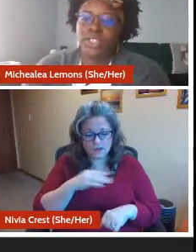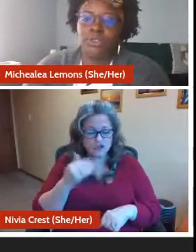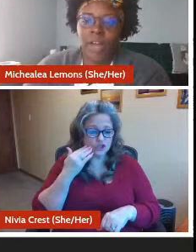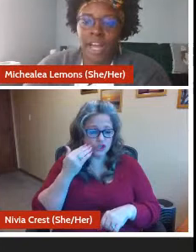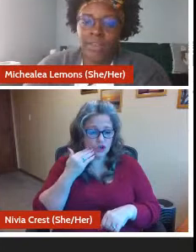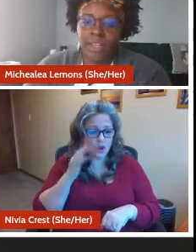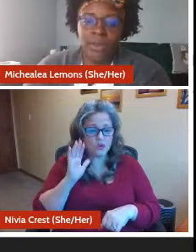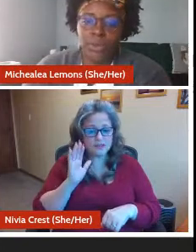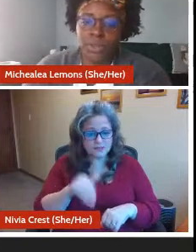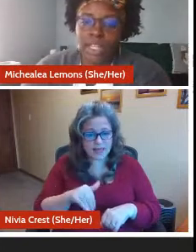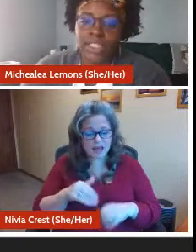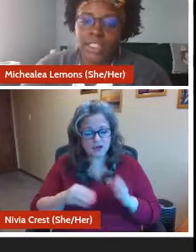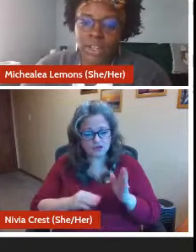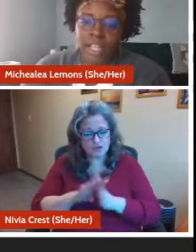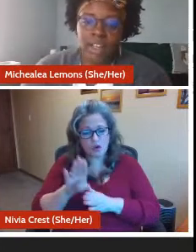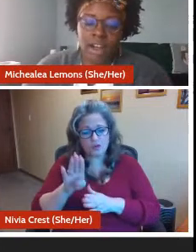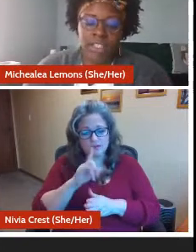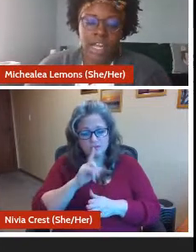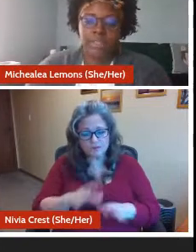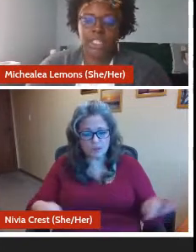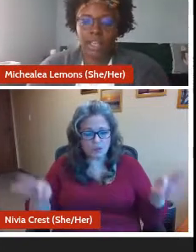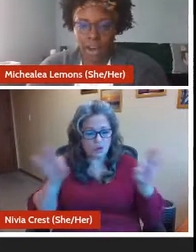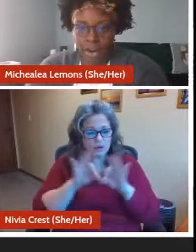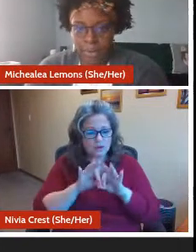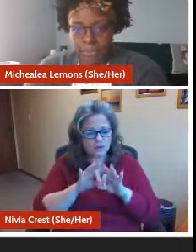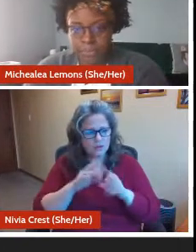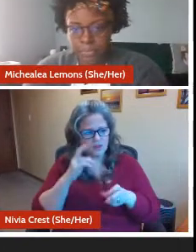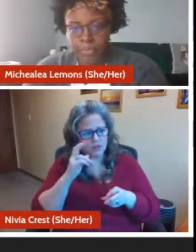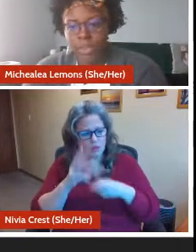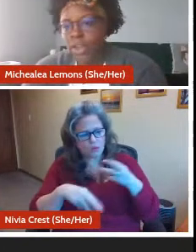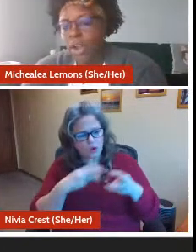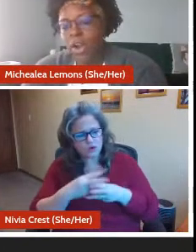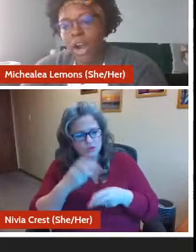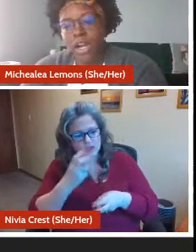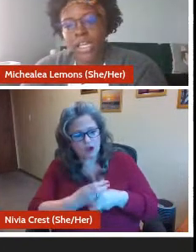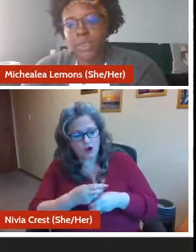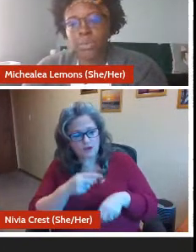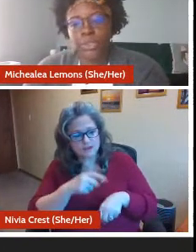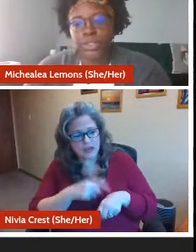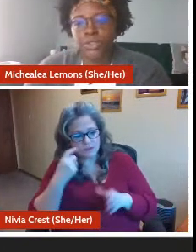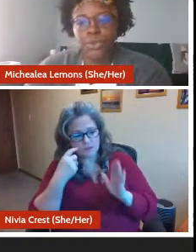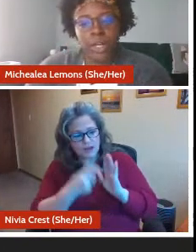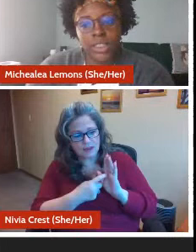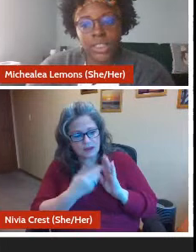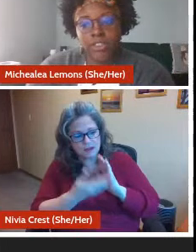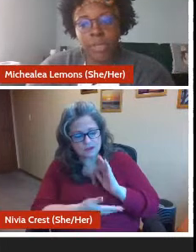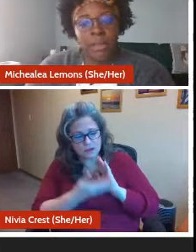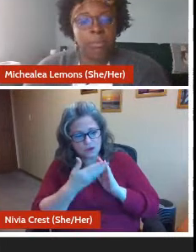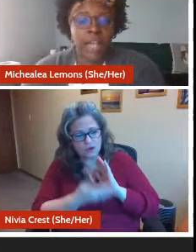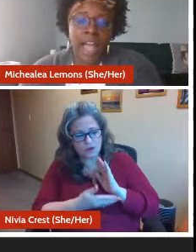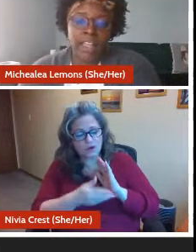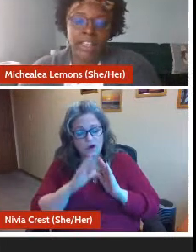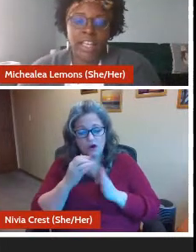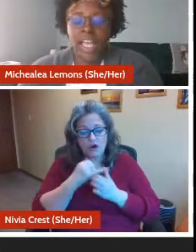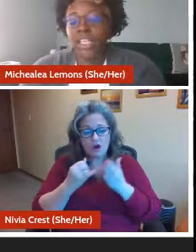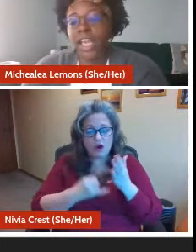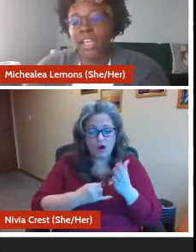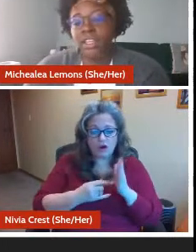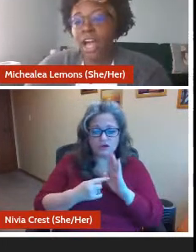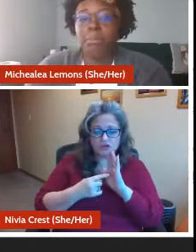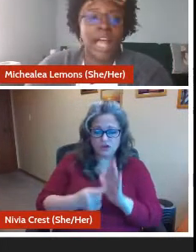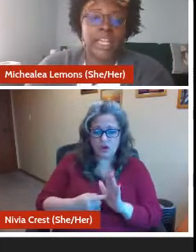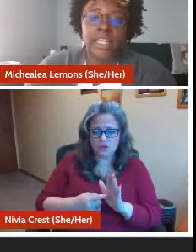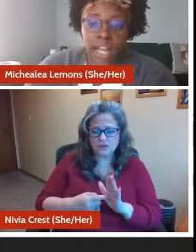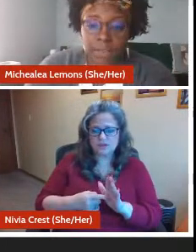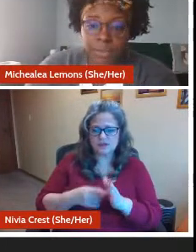essential for her to survive in a world that still has a hard time seeing her. Her art explores the nuances of being Black and